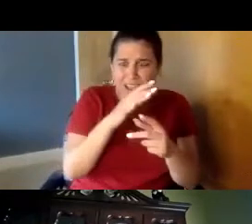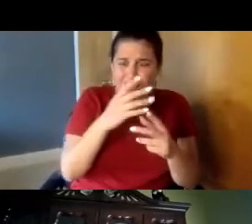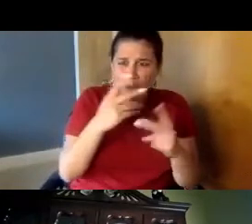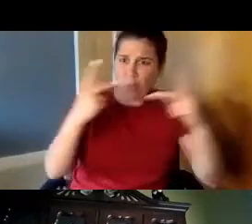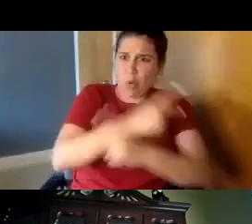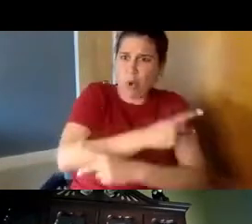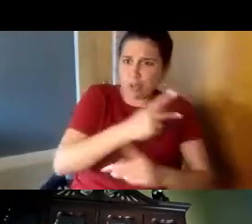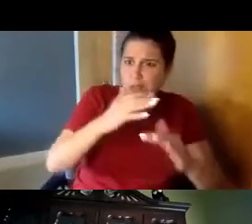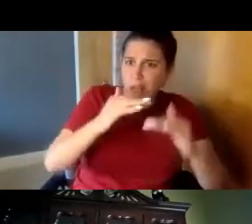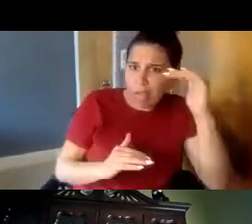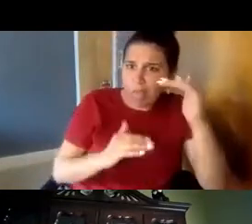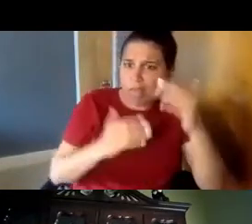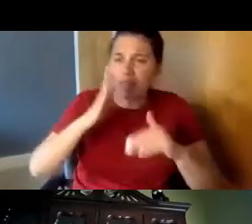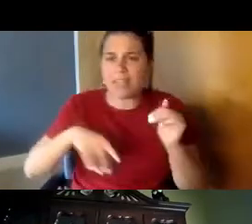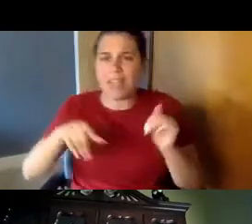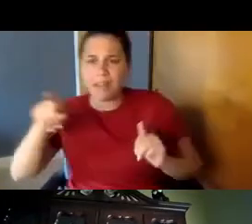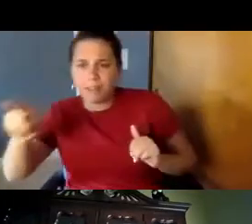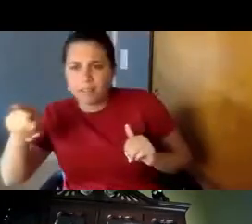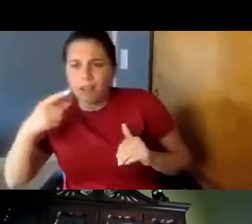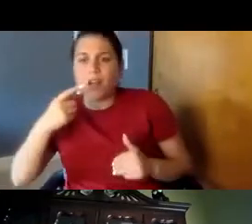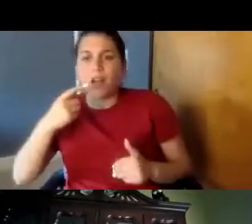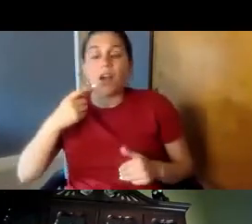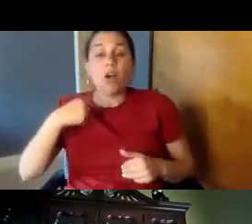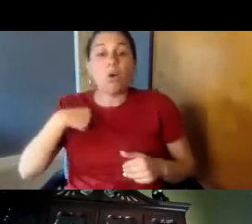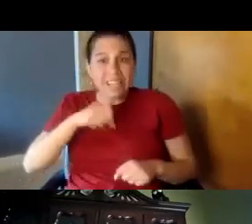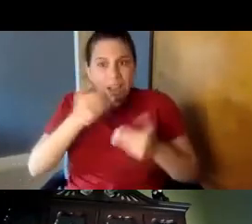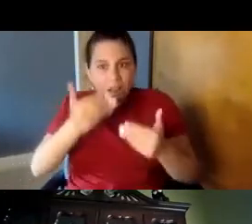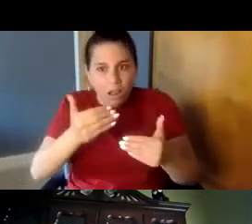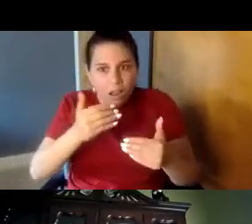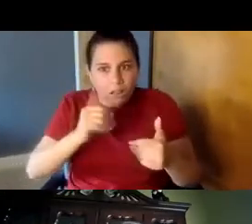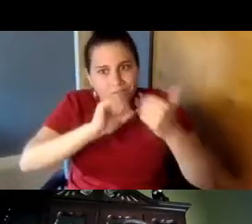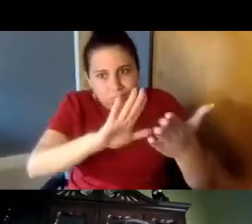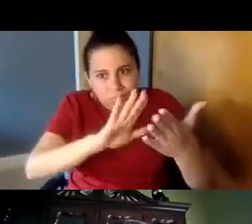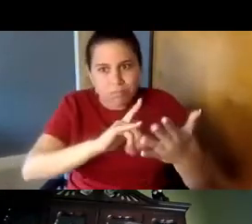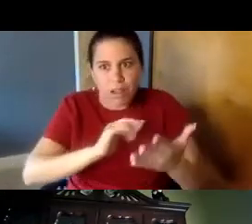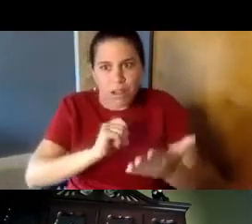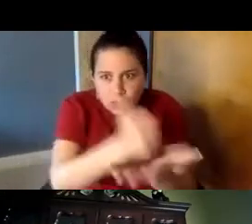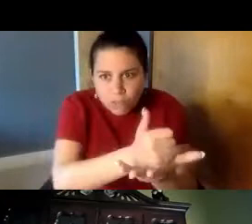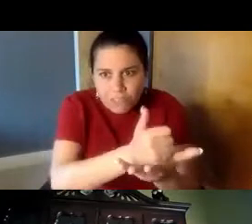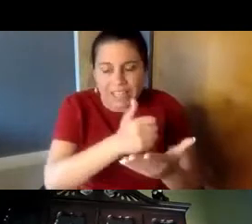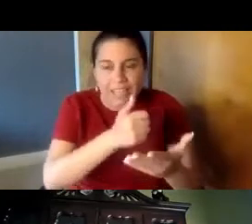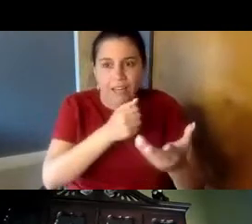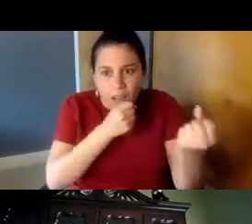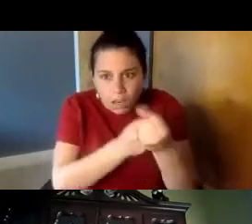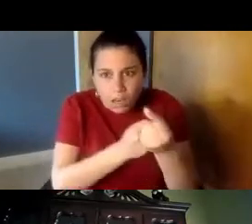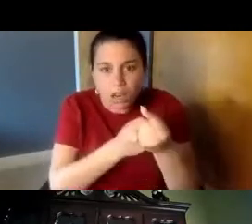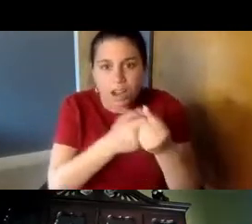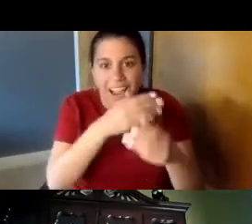can intervene and specifically address any cancer-related disparities that exist in this